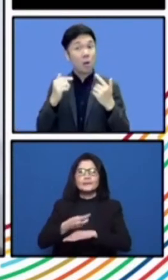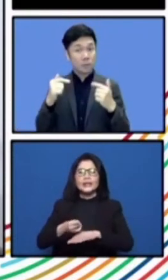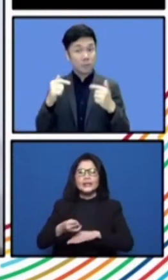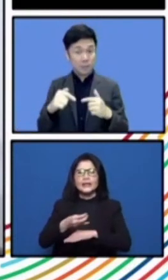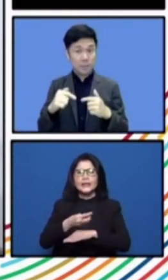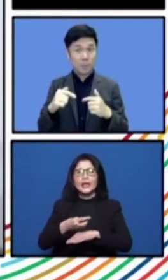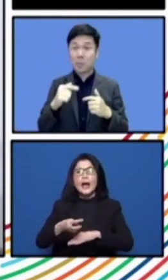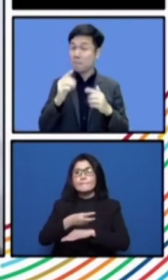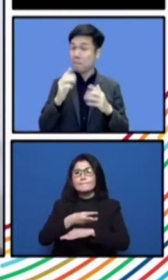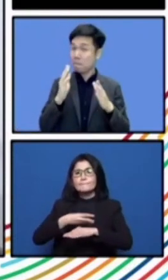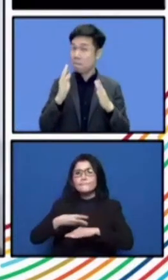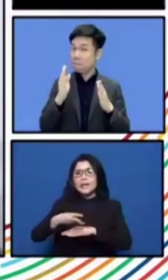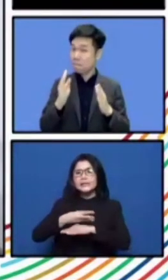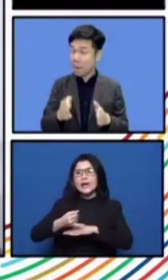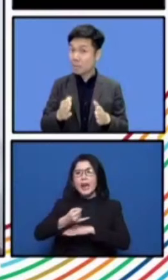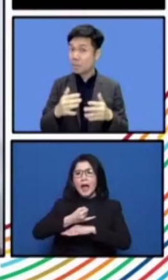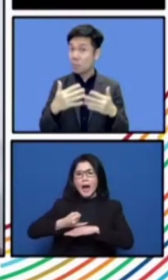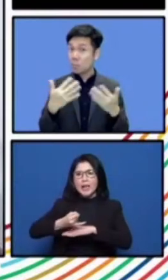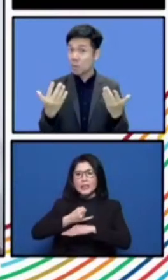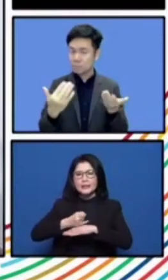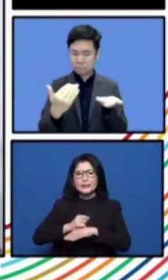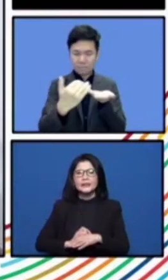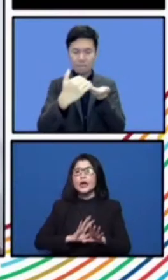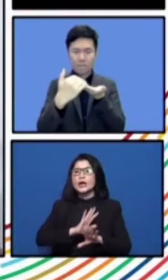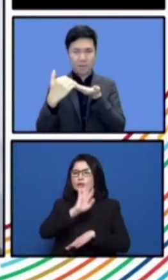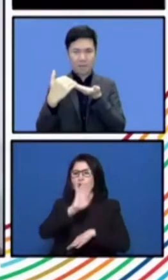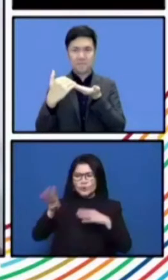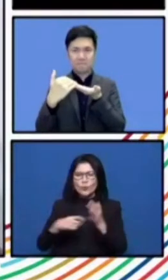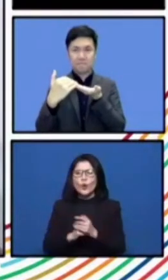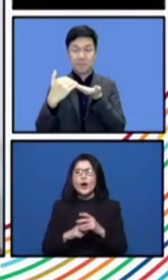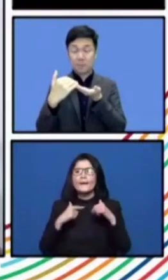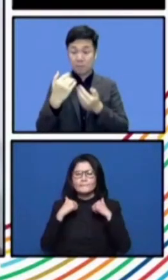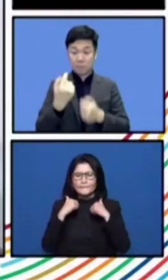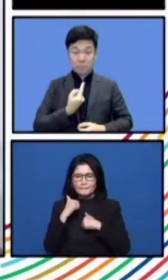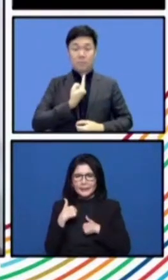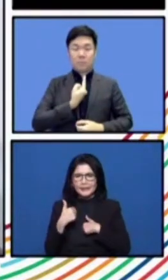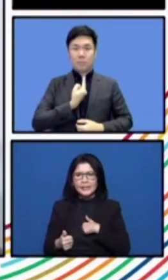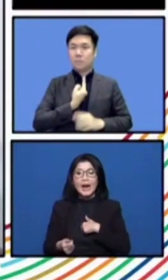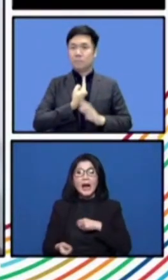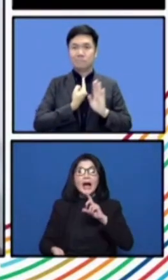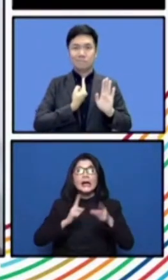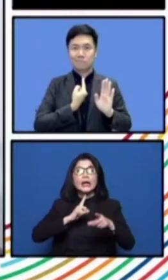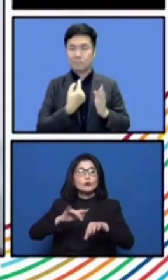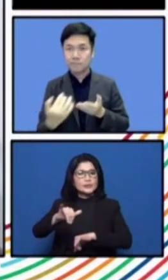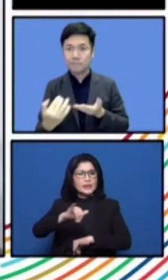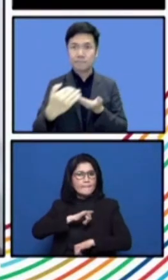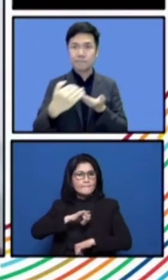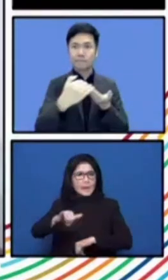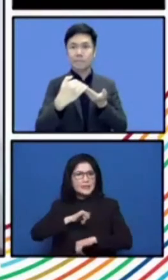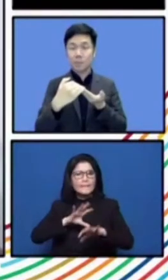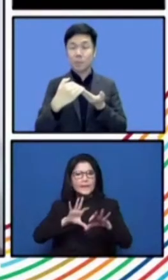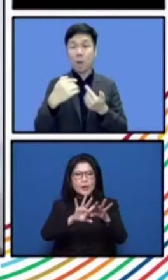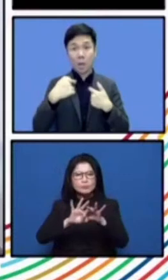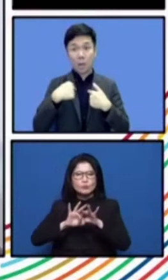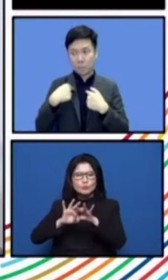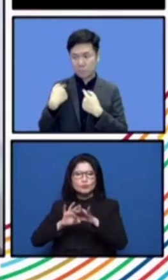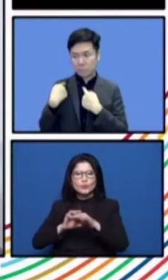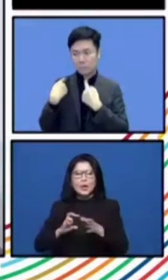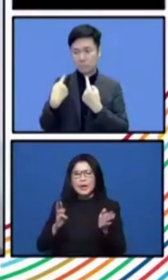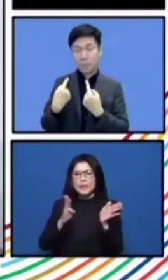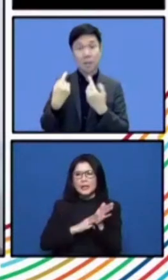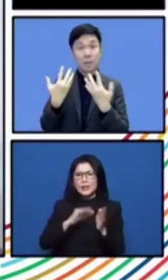present partnership then here Sunday now mid POST stand for the rights of person with disability